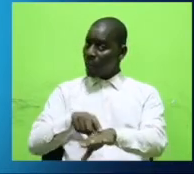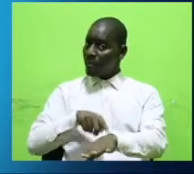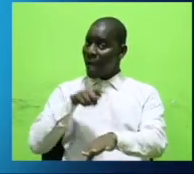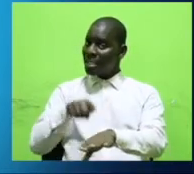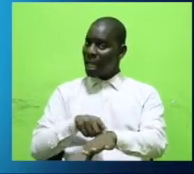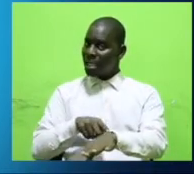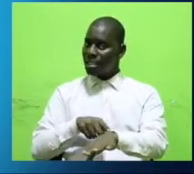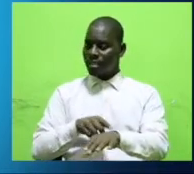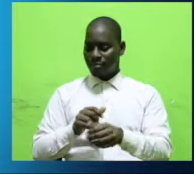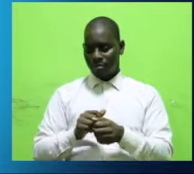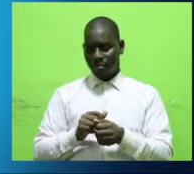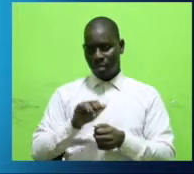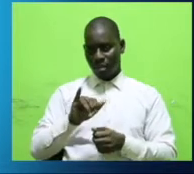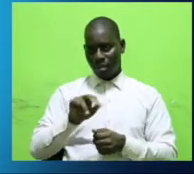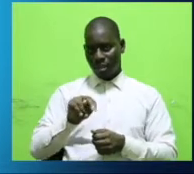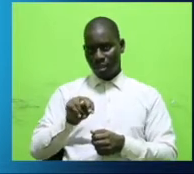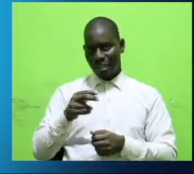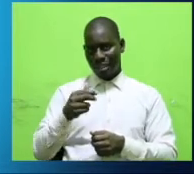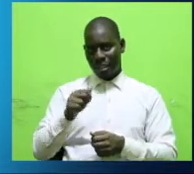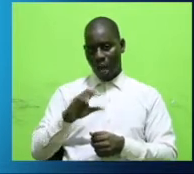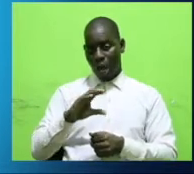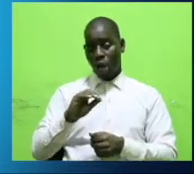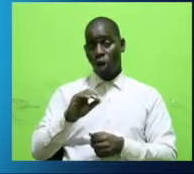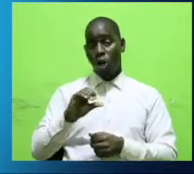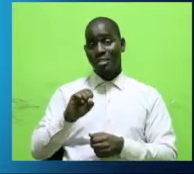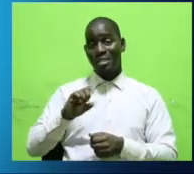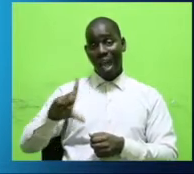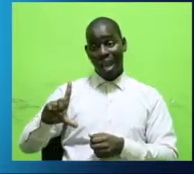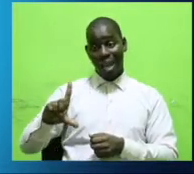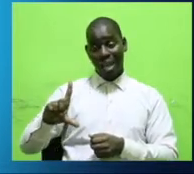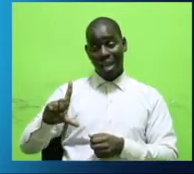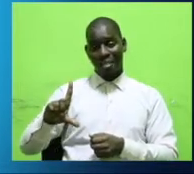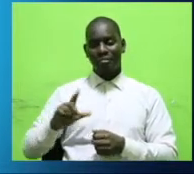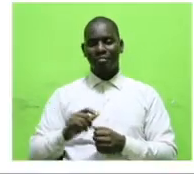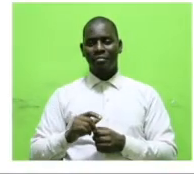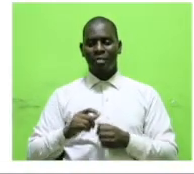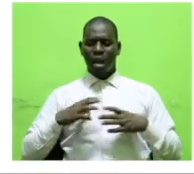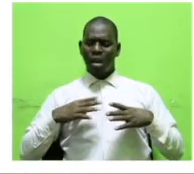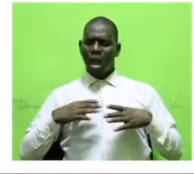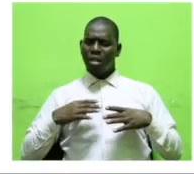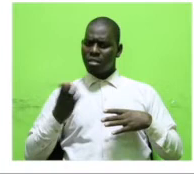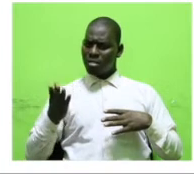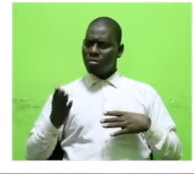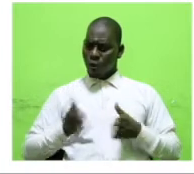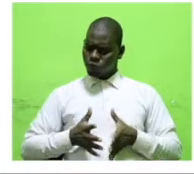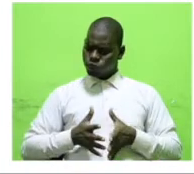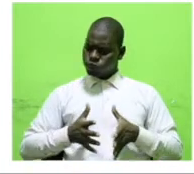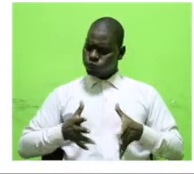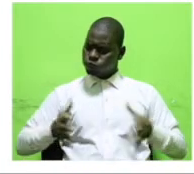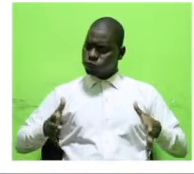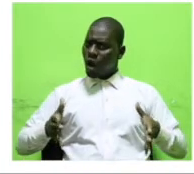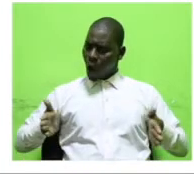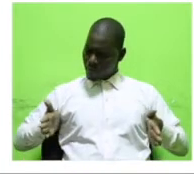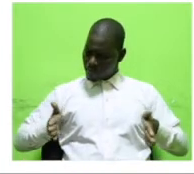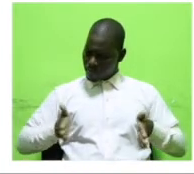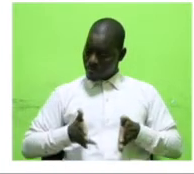the muscles, intercostal muscles, and diaphragm, whether they are relaxing or